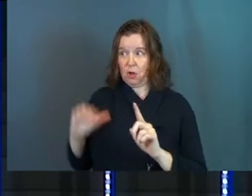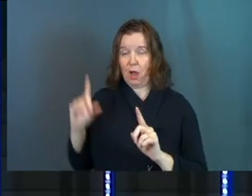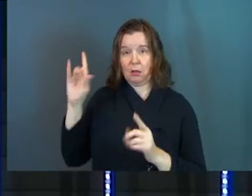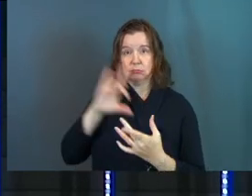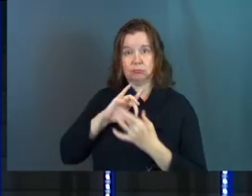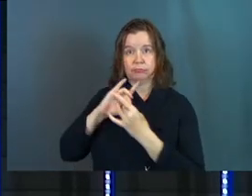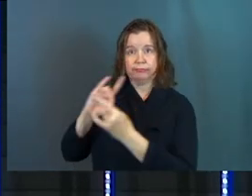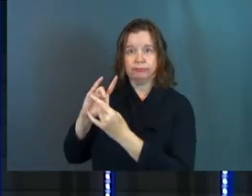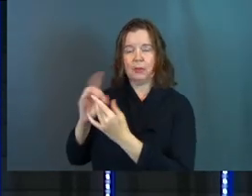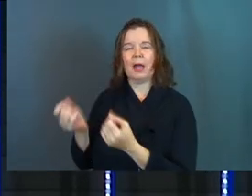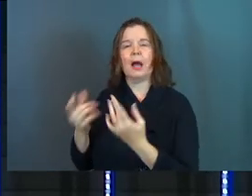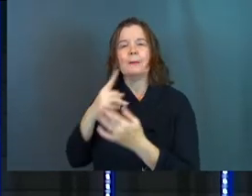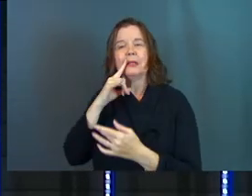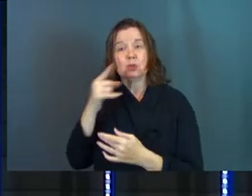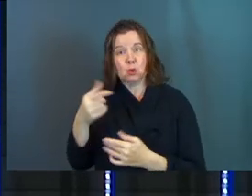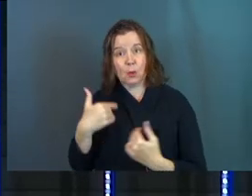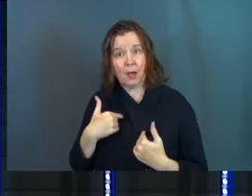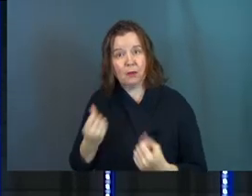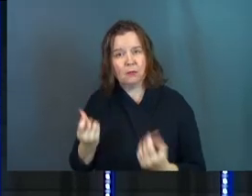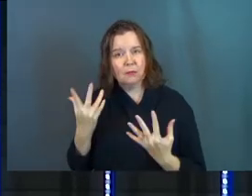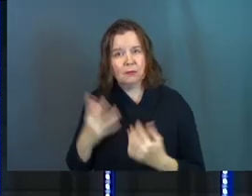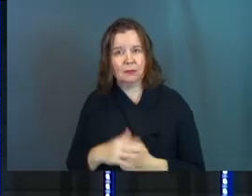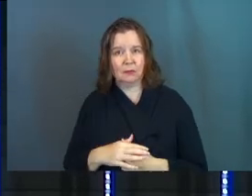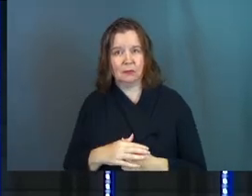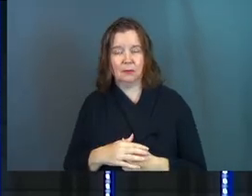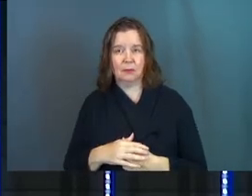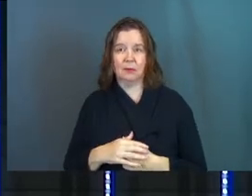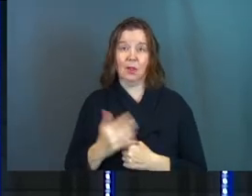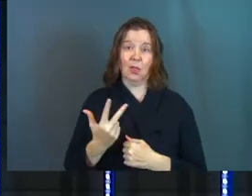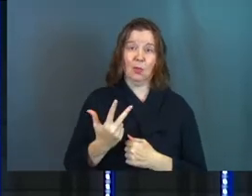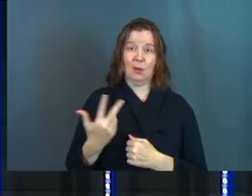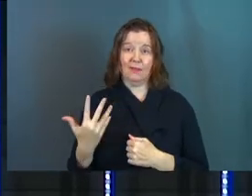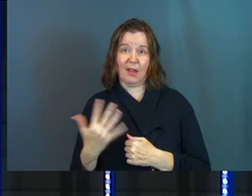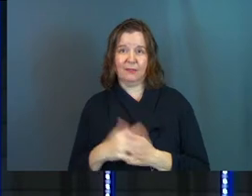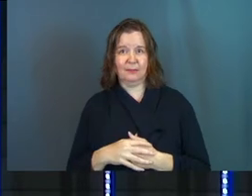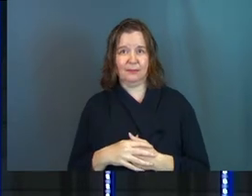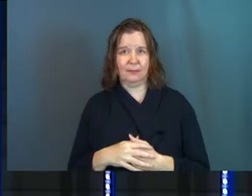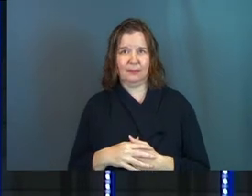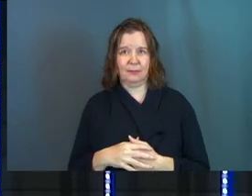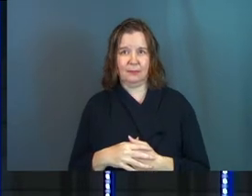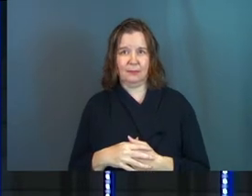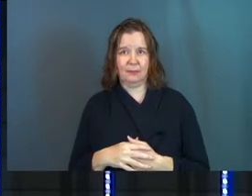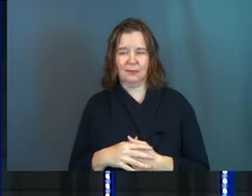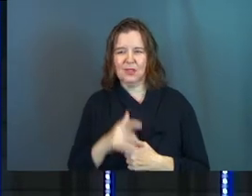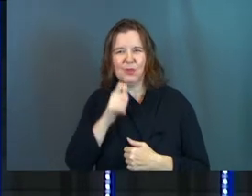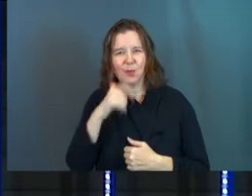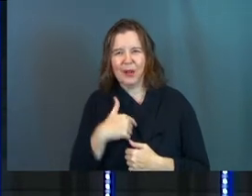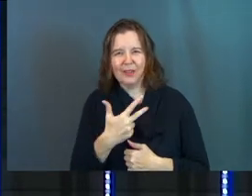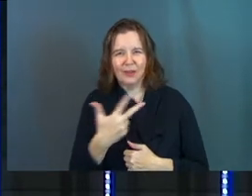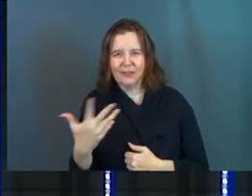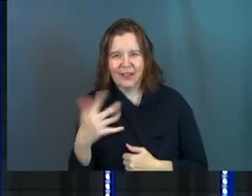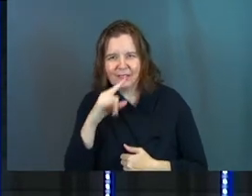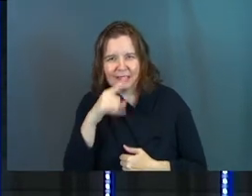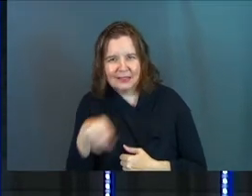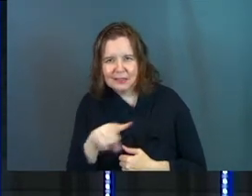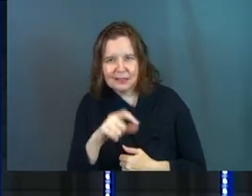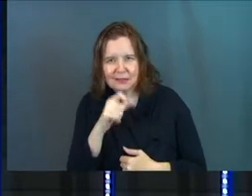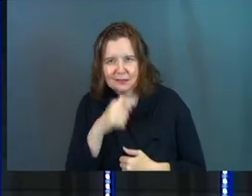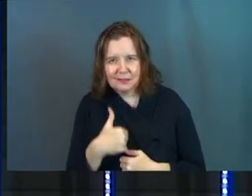child. How many kids do you have? 3 to 5. You don't have 3 to 5